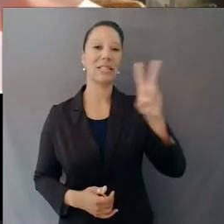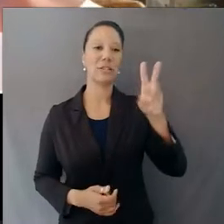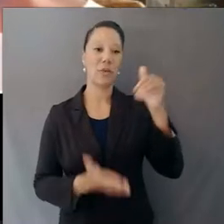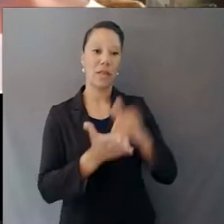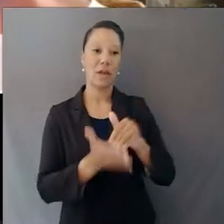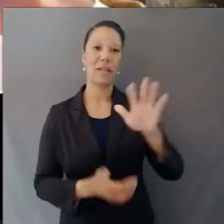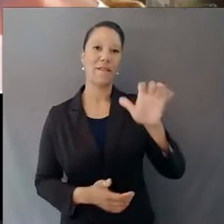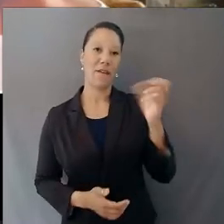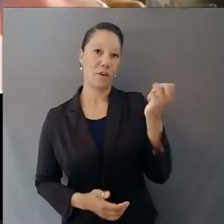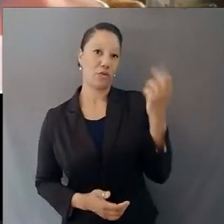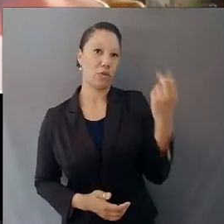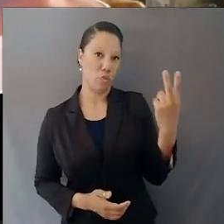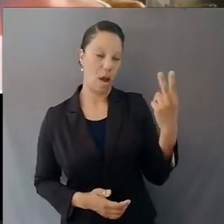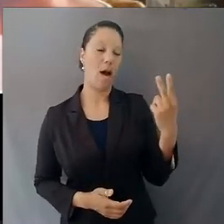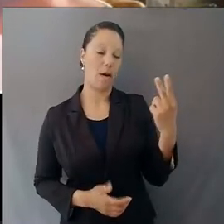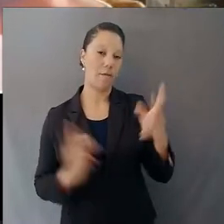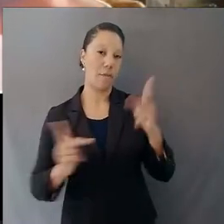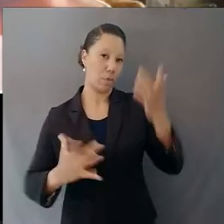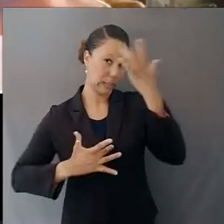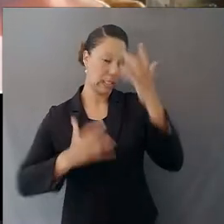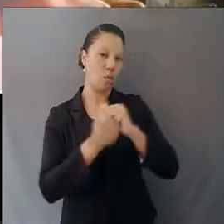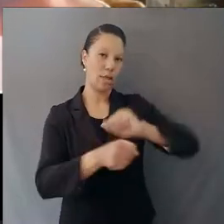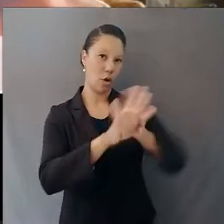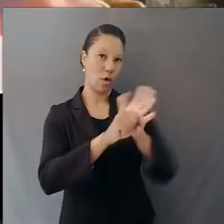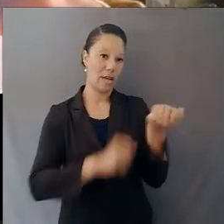62,512 total cases of COVID-19 with